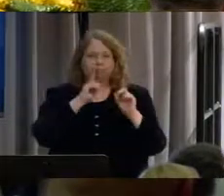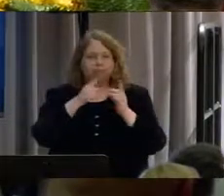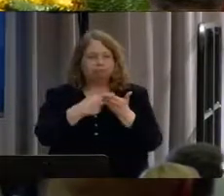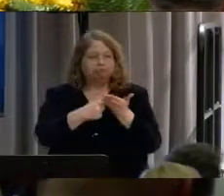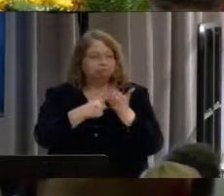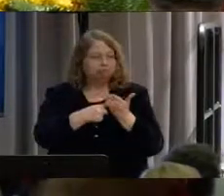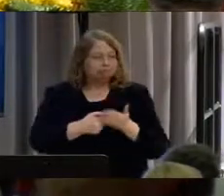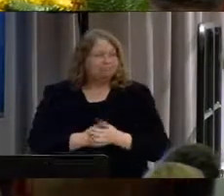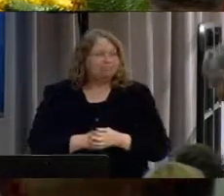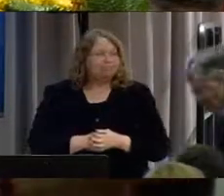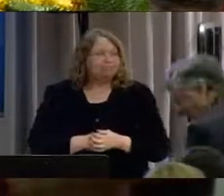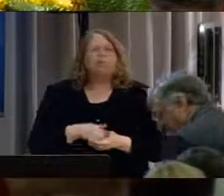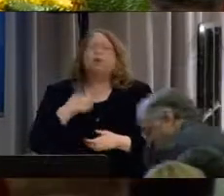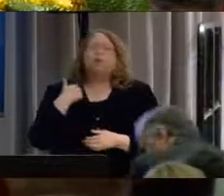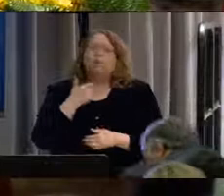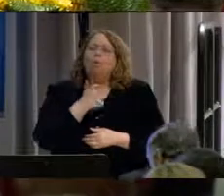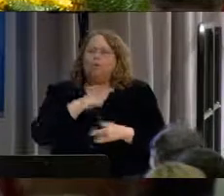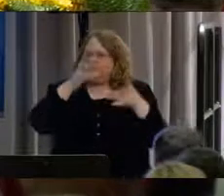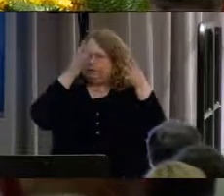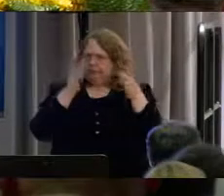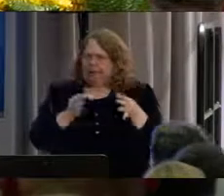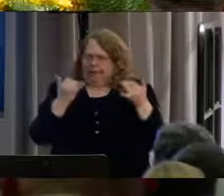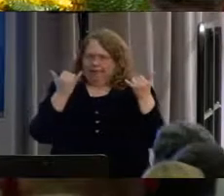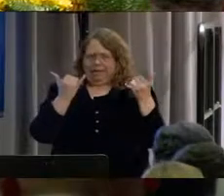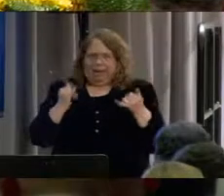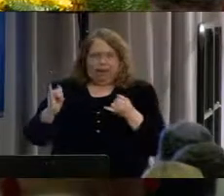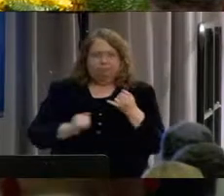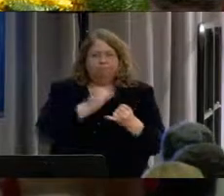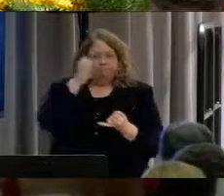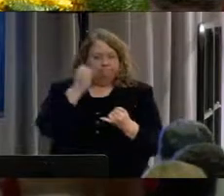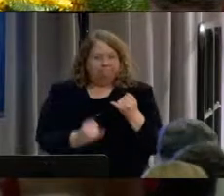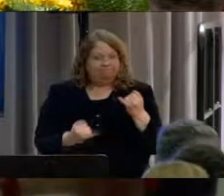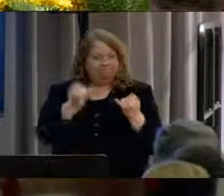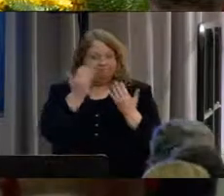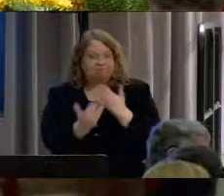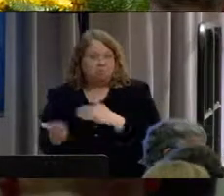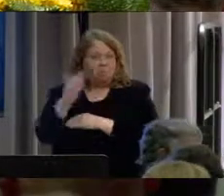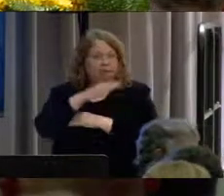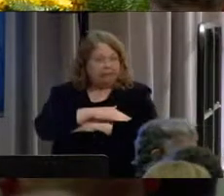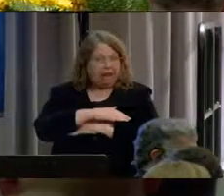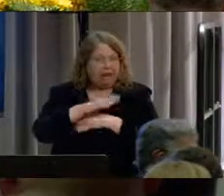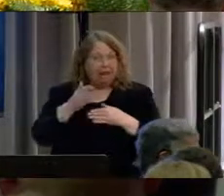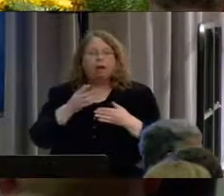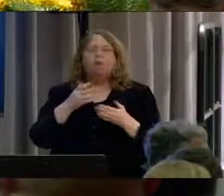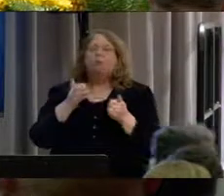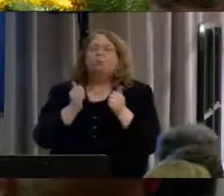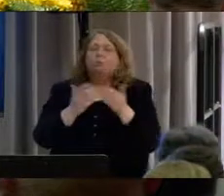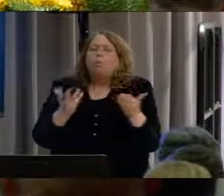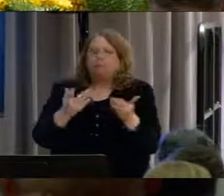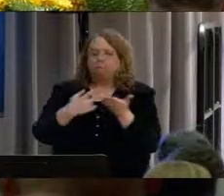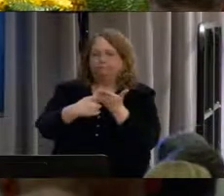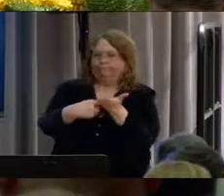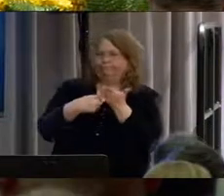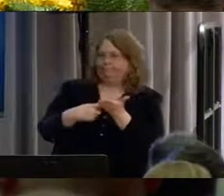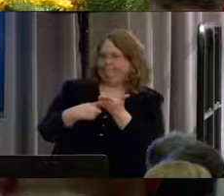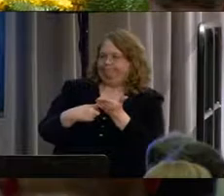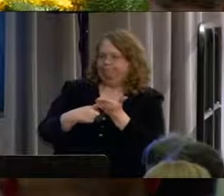So we elected to bring closure to this day-long forum with some discussion because it's very